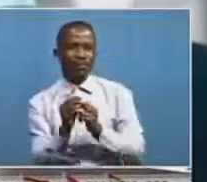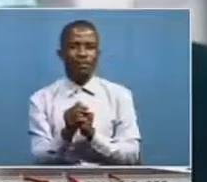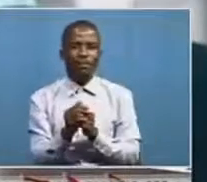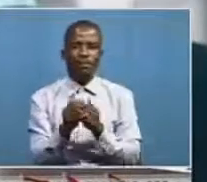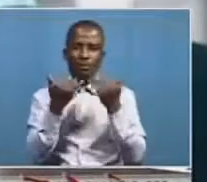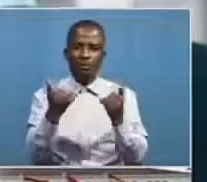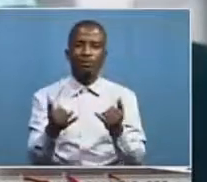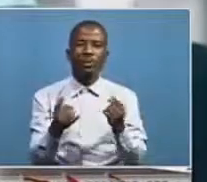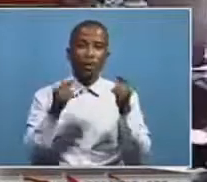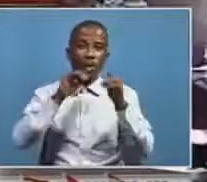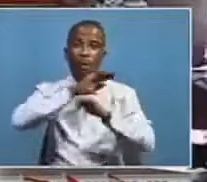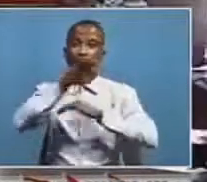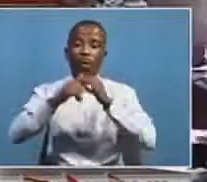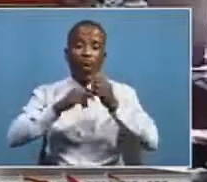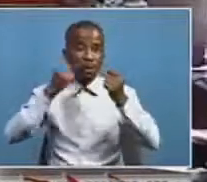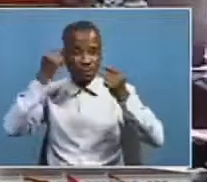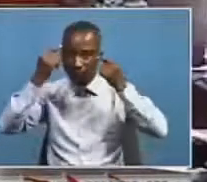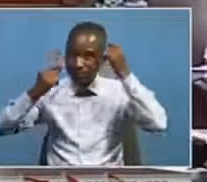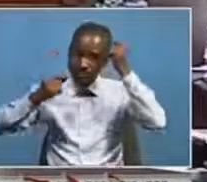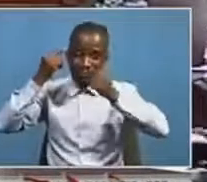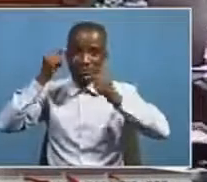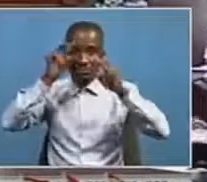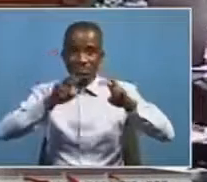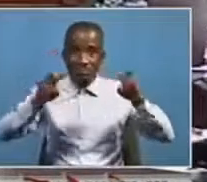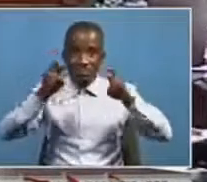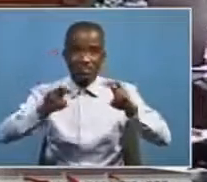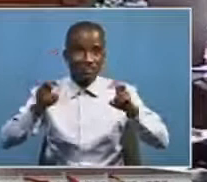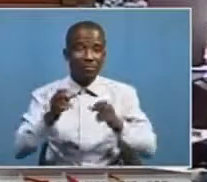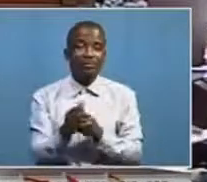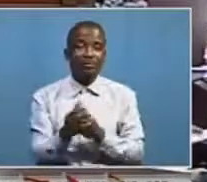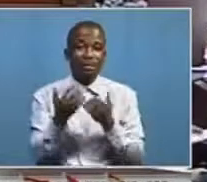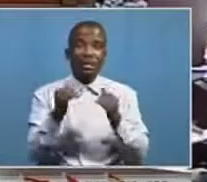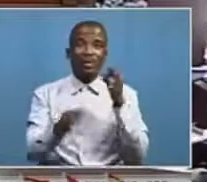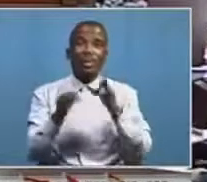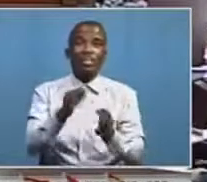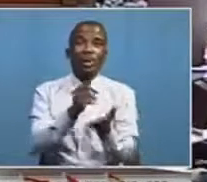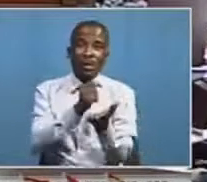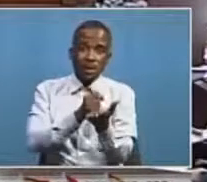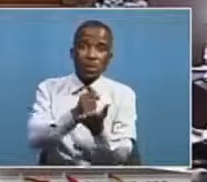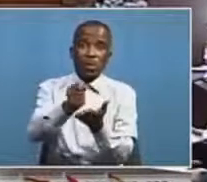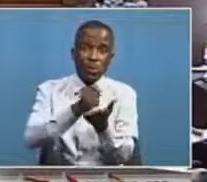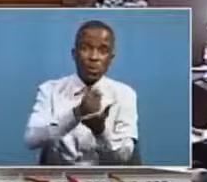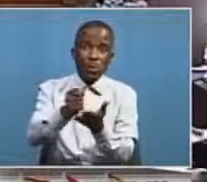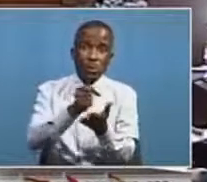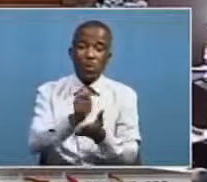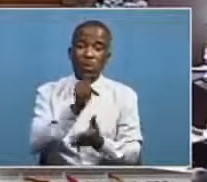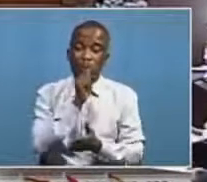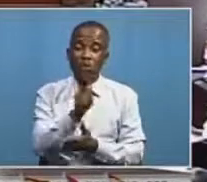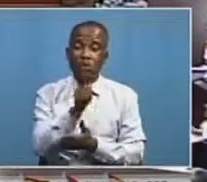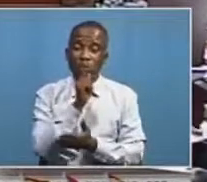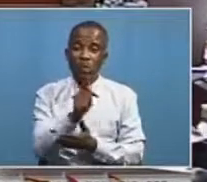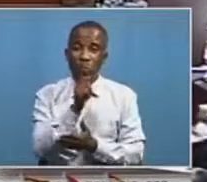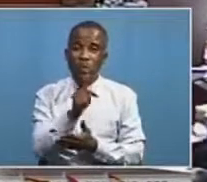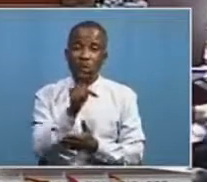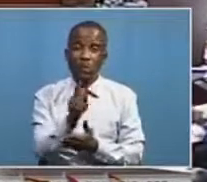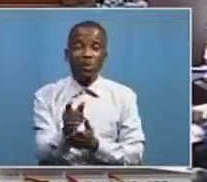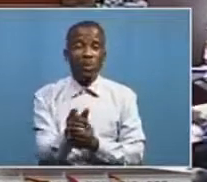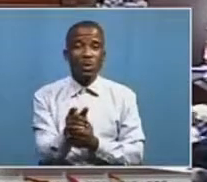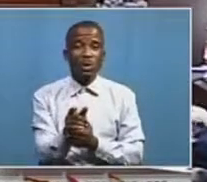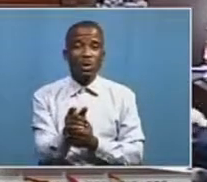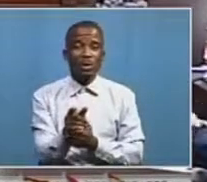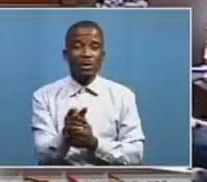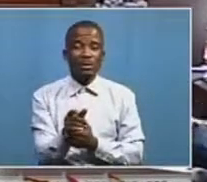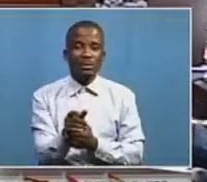these allegations relate to the integrity of the election and, if proved, may impact the validity of the